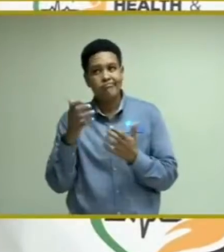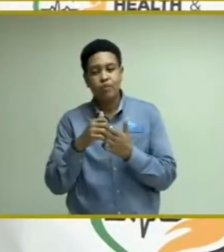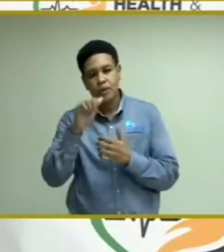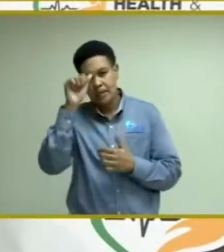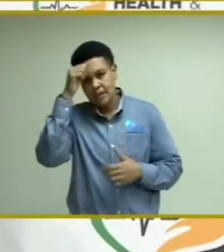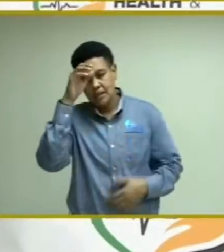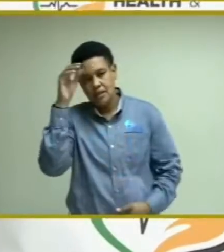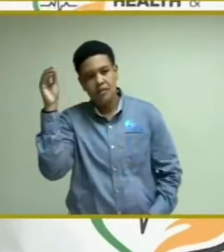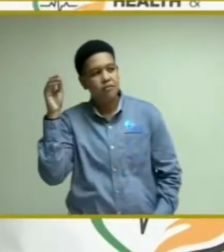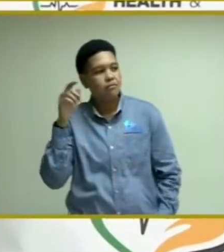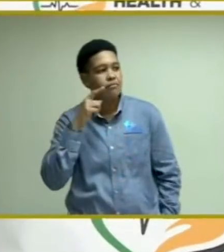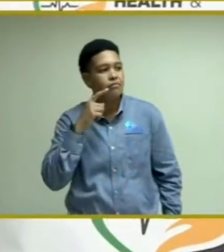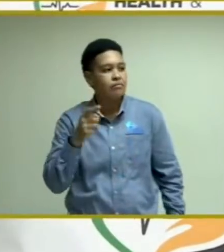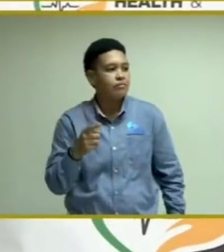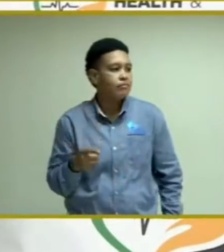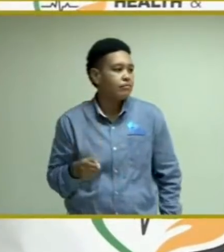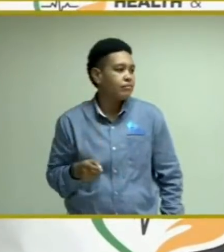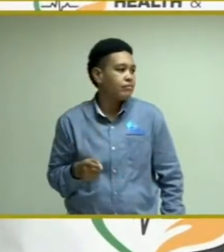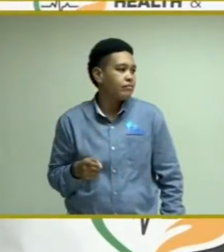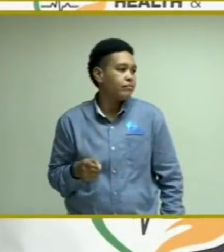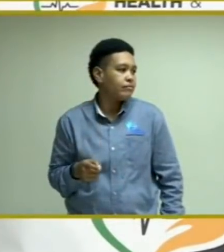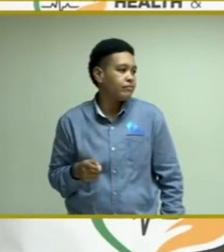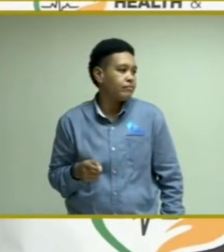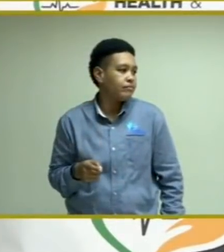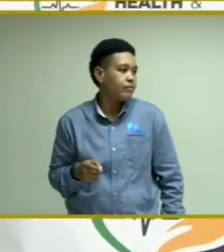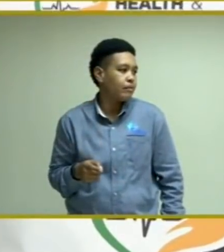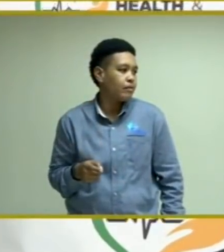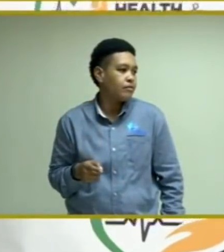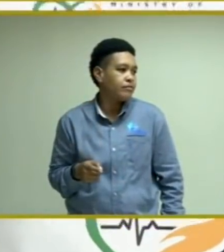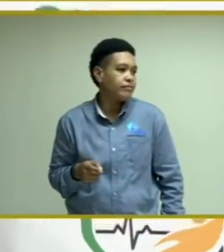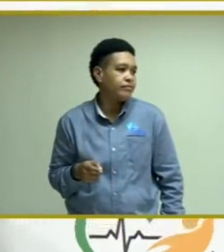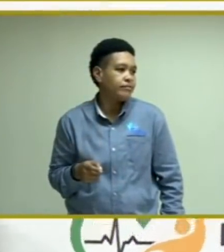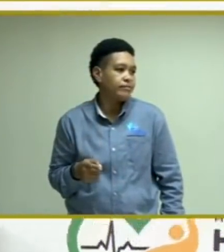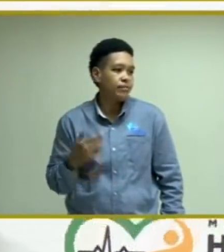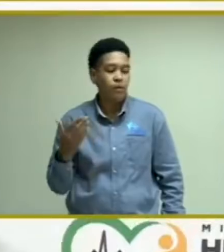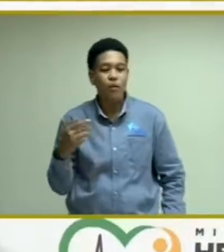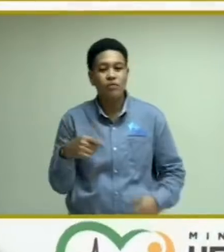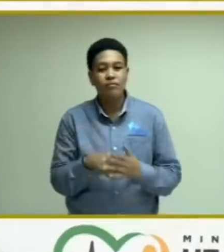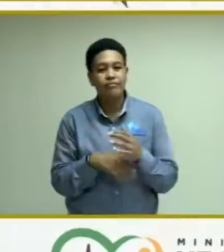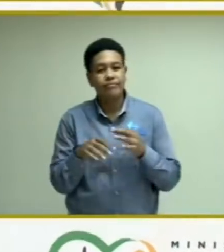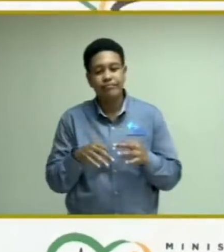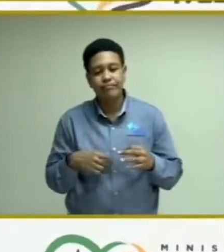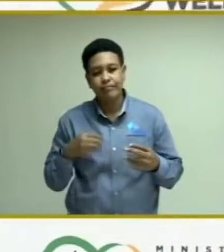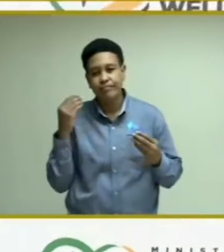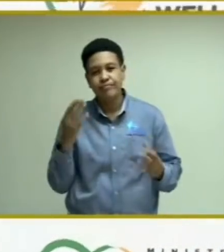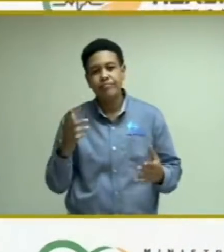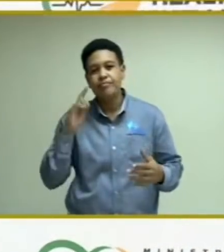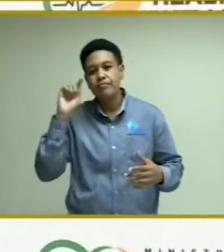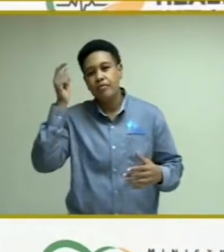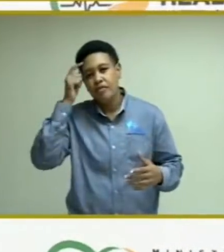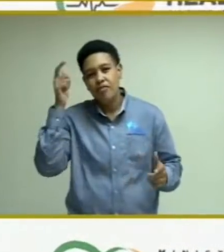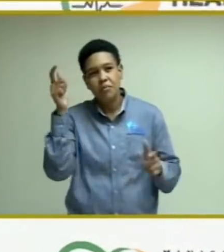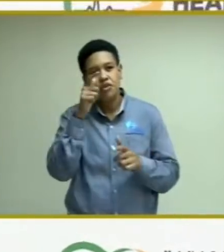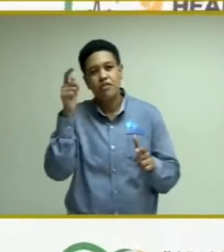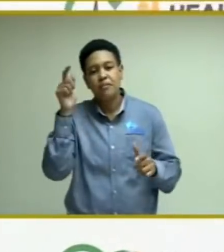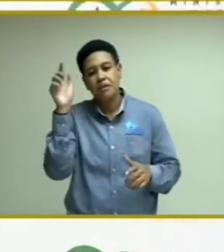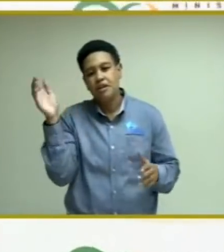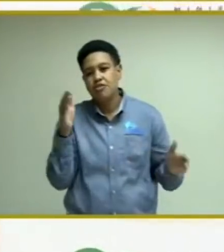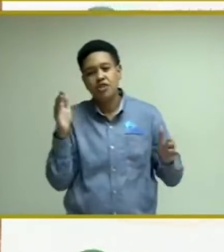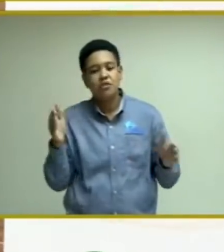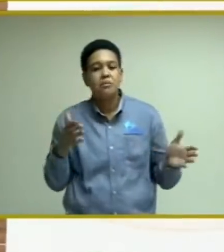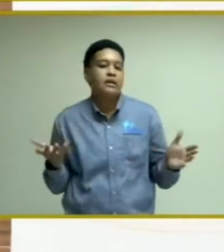As I said, you want to just go through the details of it. As I said earlier, it's a government-to-government